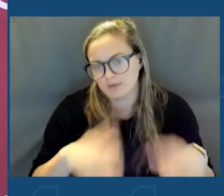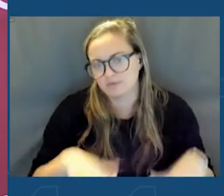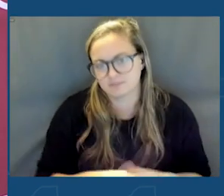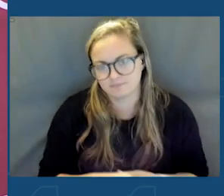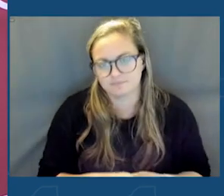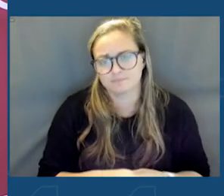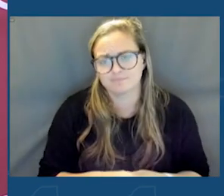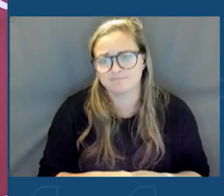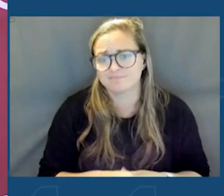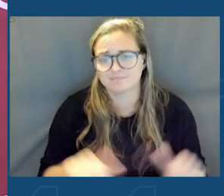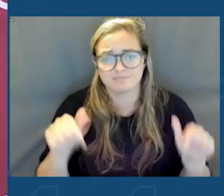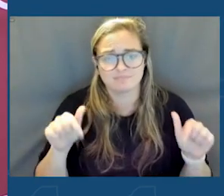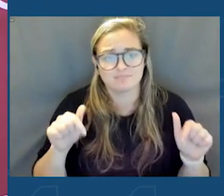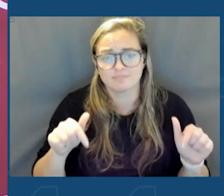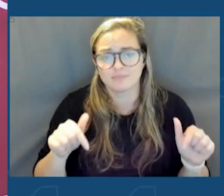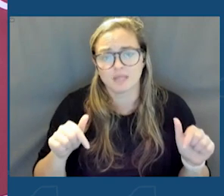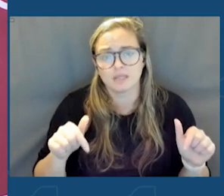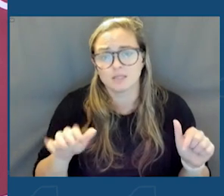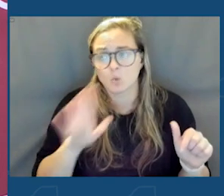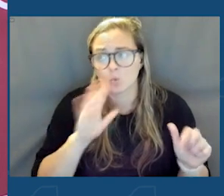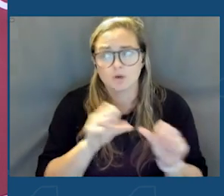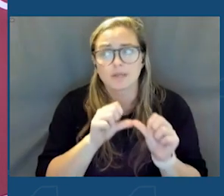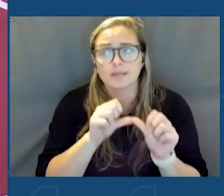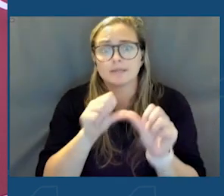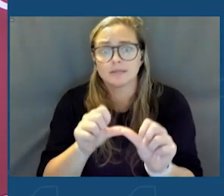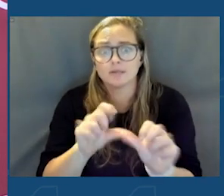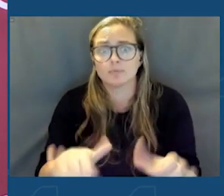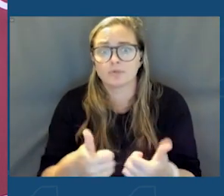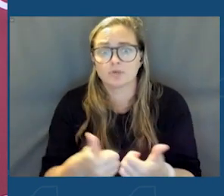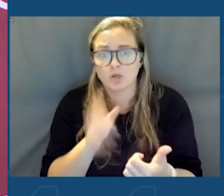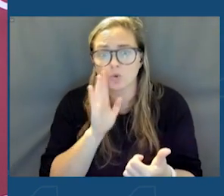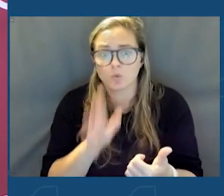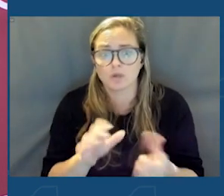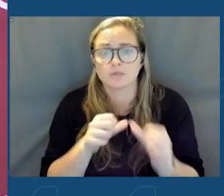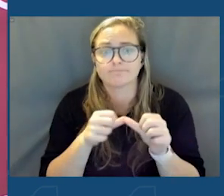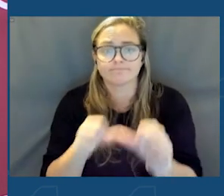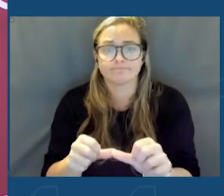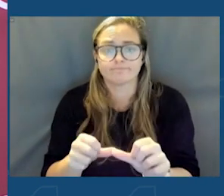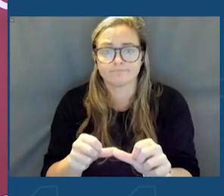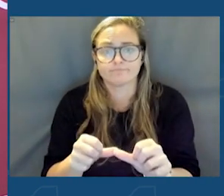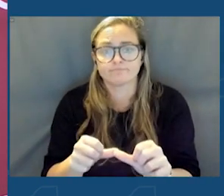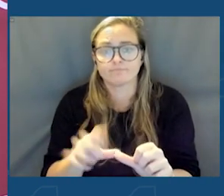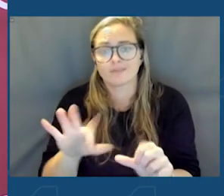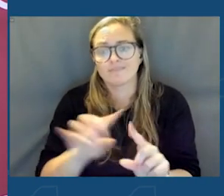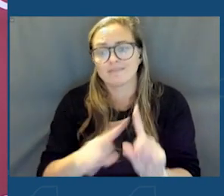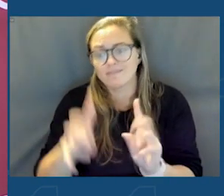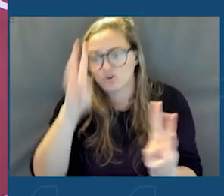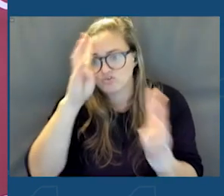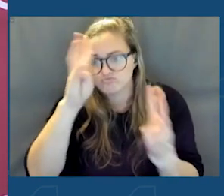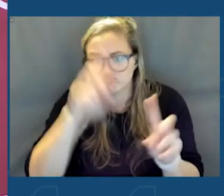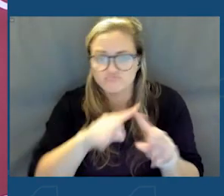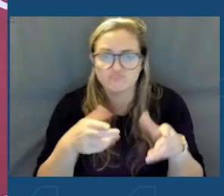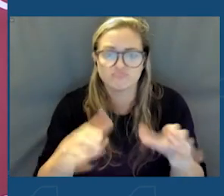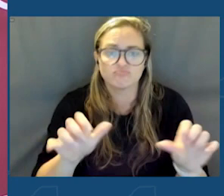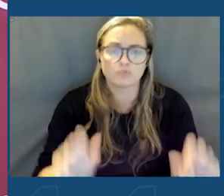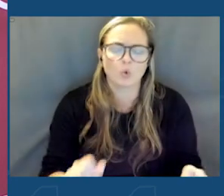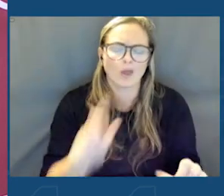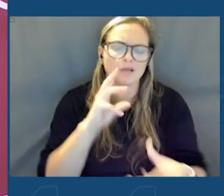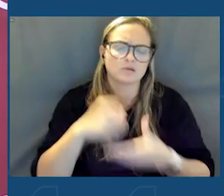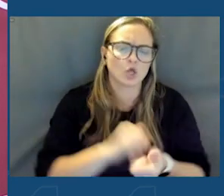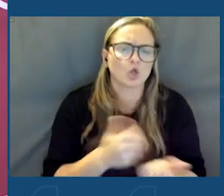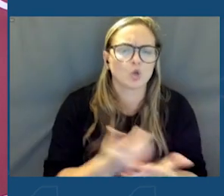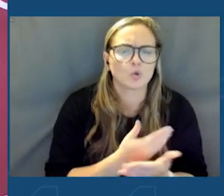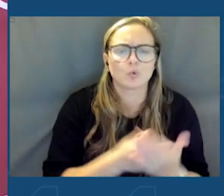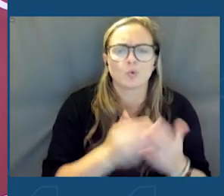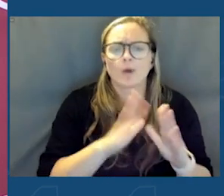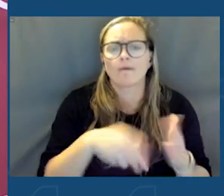this is and will continue to be a challenge unless we find creative ways to incorporate new housing projects